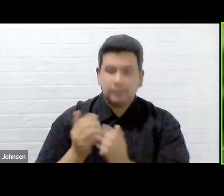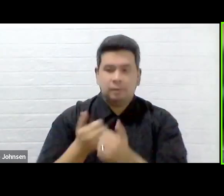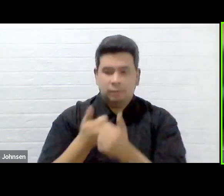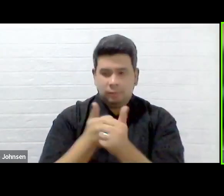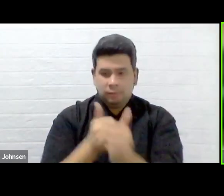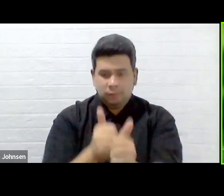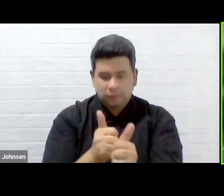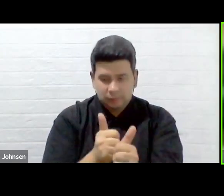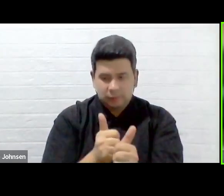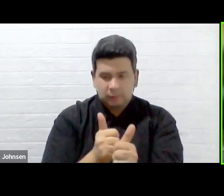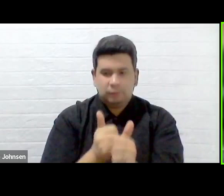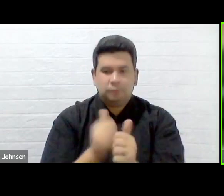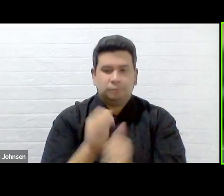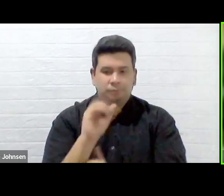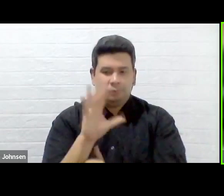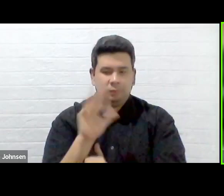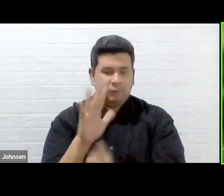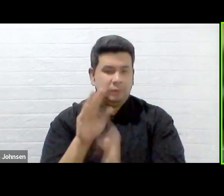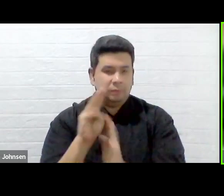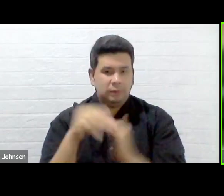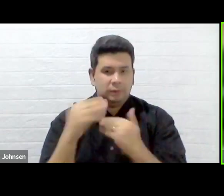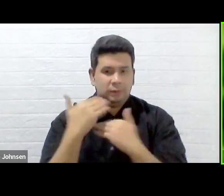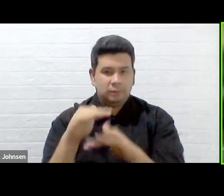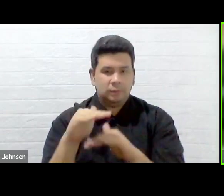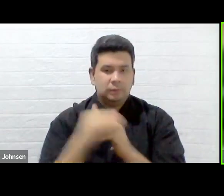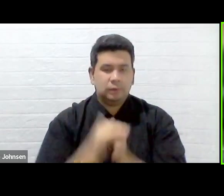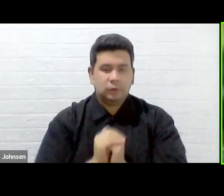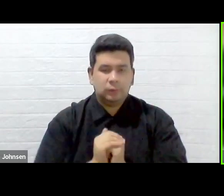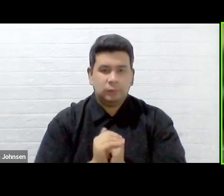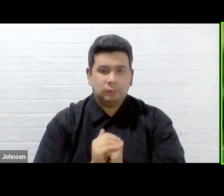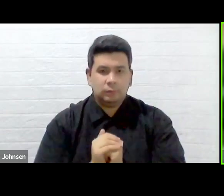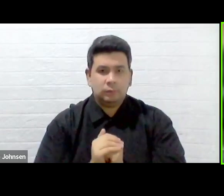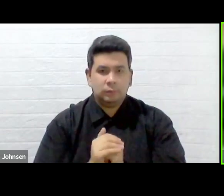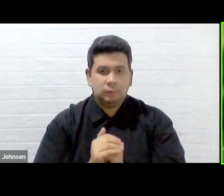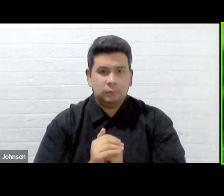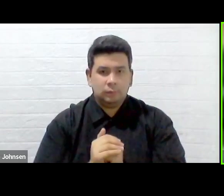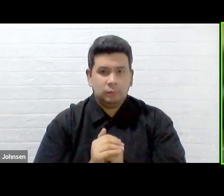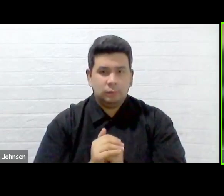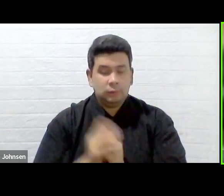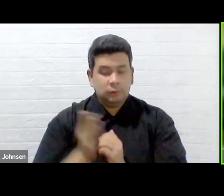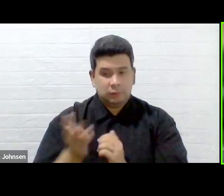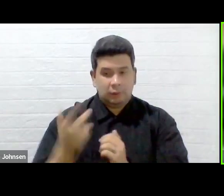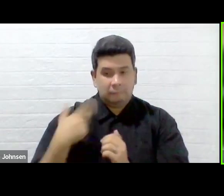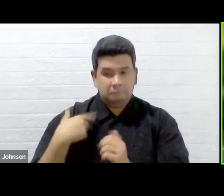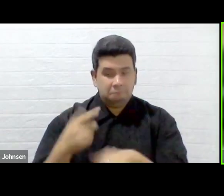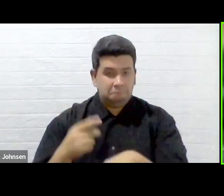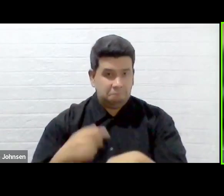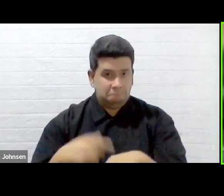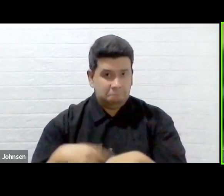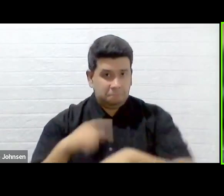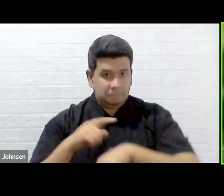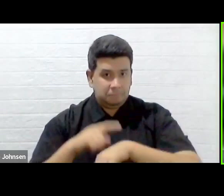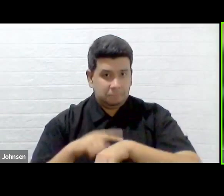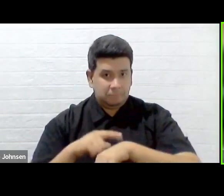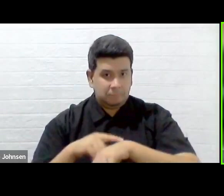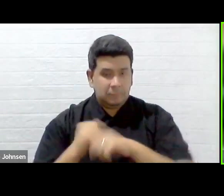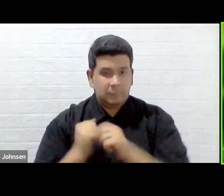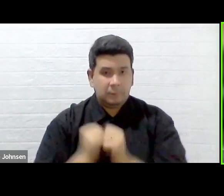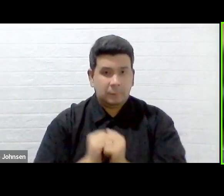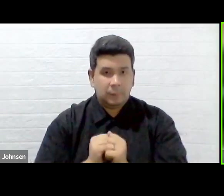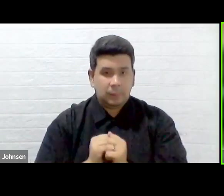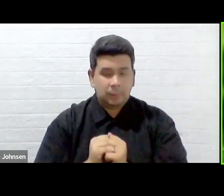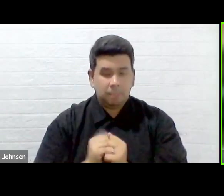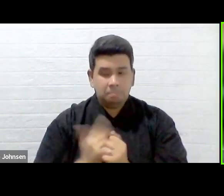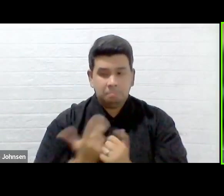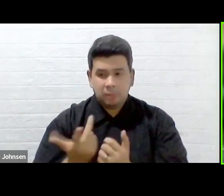from the attendees. When the speaker hears a chime while doing his or her presentation, this means that he or she will only have 5 more